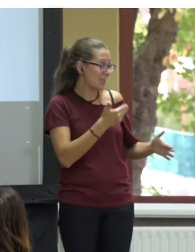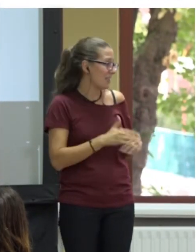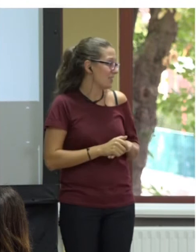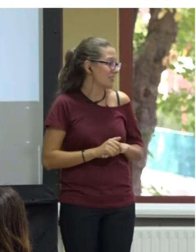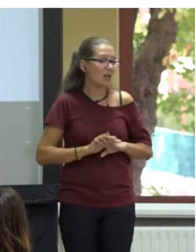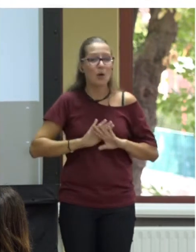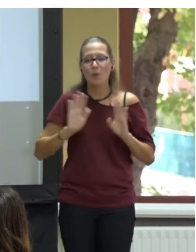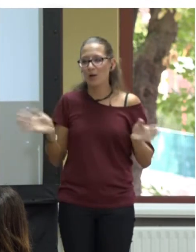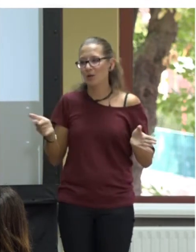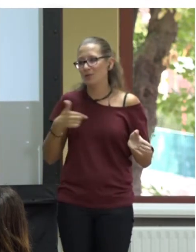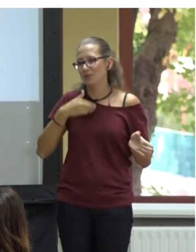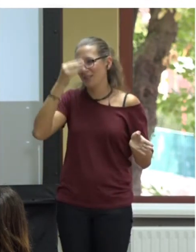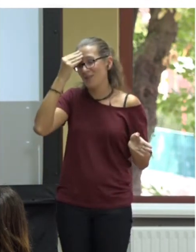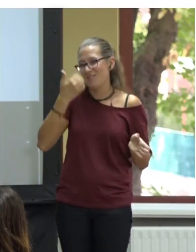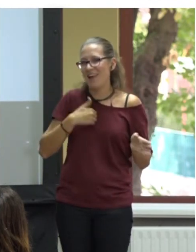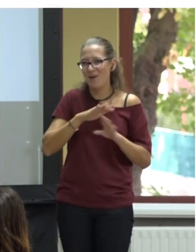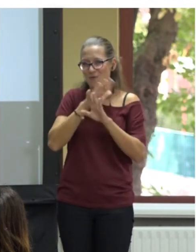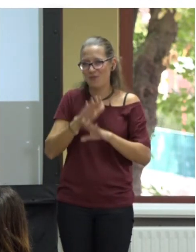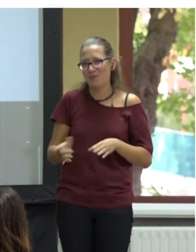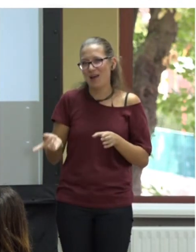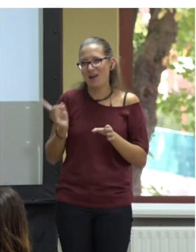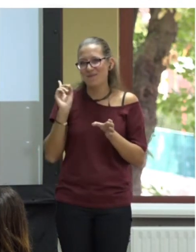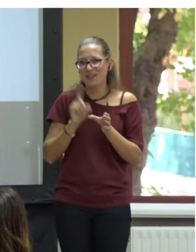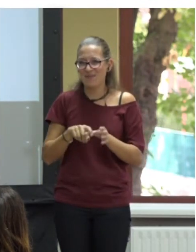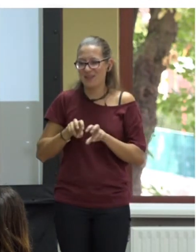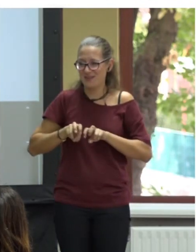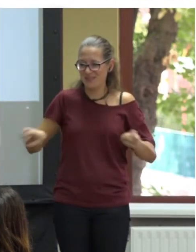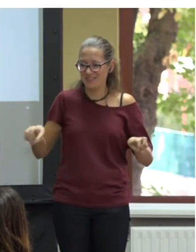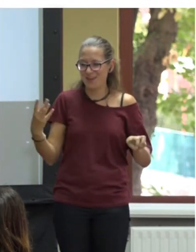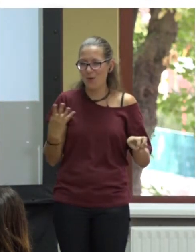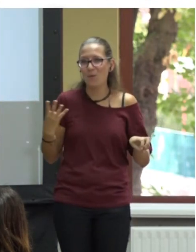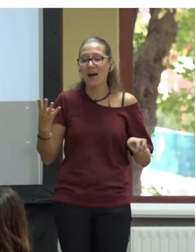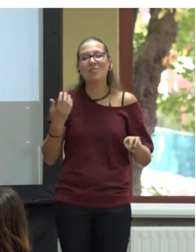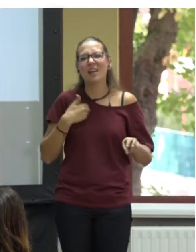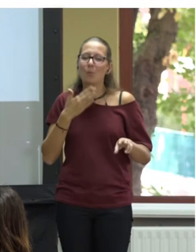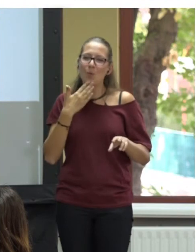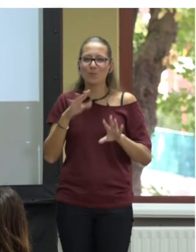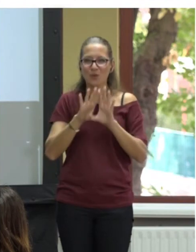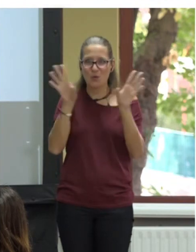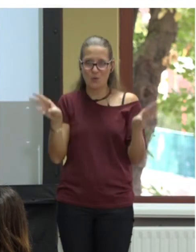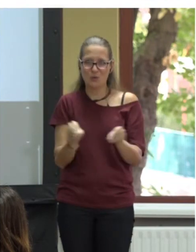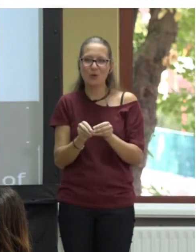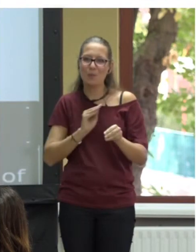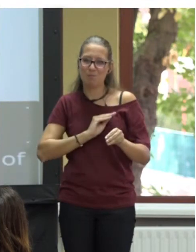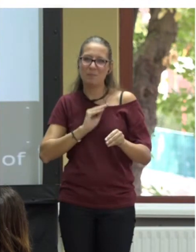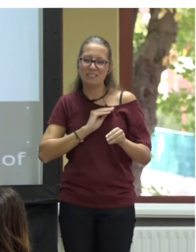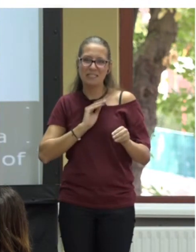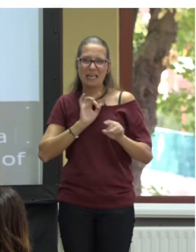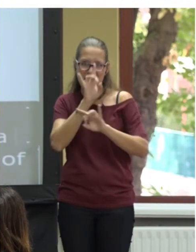thank you, Jaime. I think that with this last participation of the speakers, we have